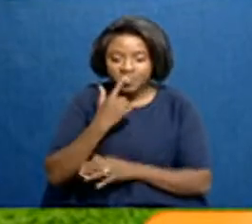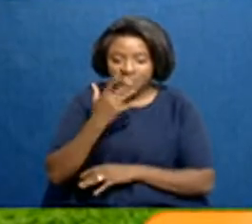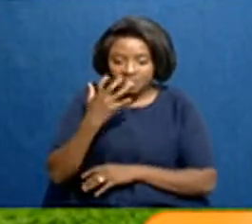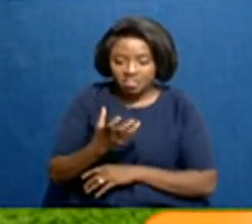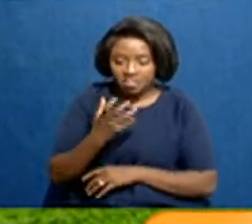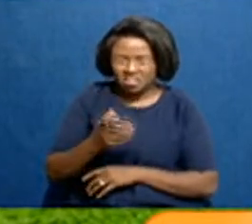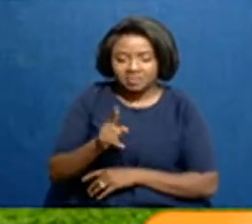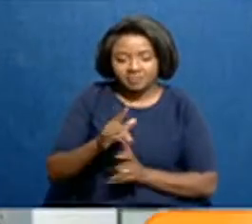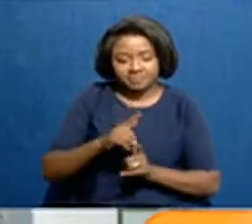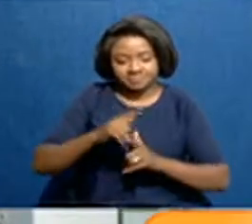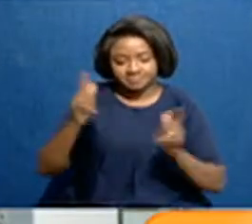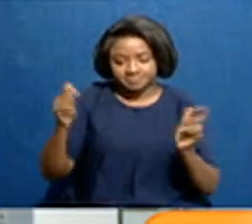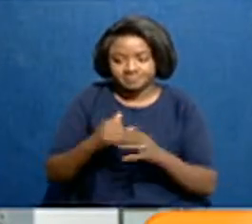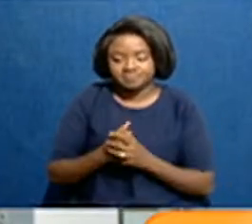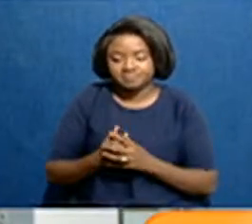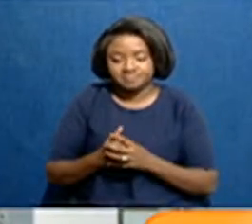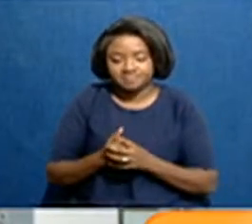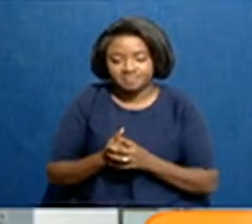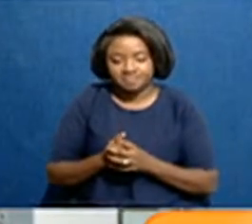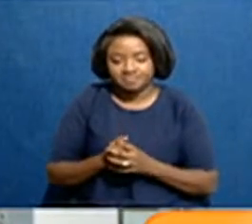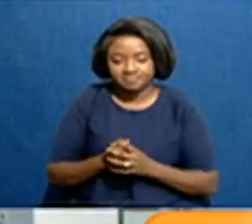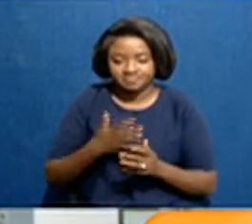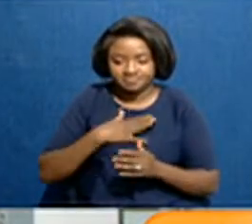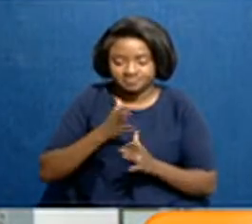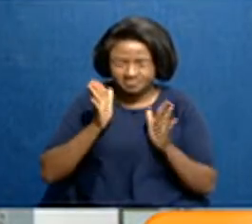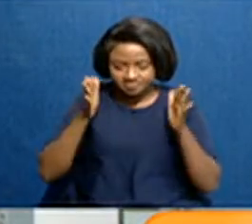big chunk of what we are doing.